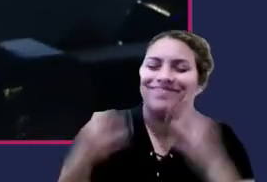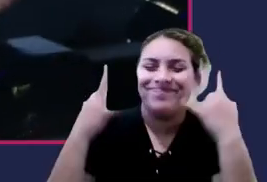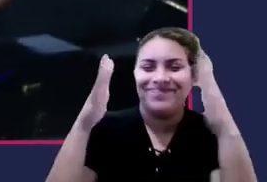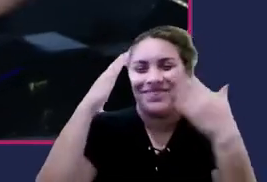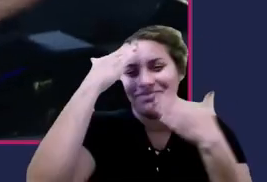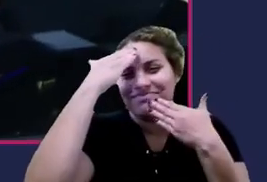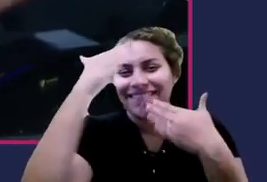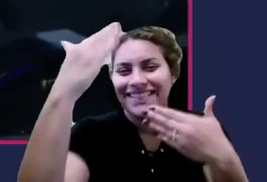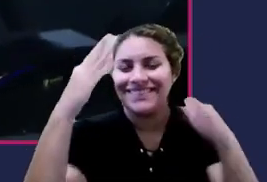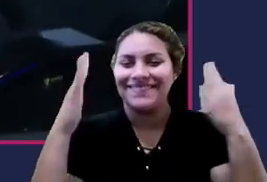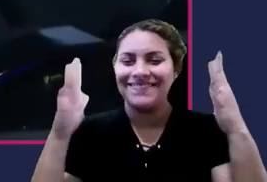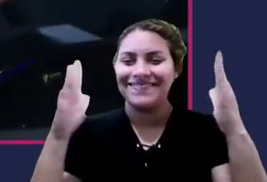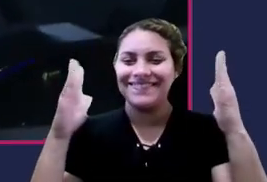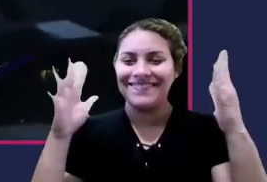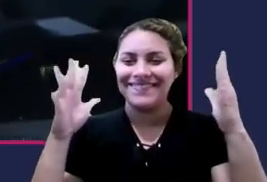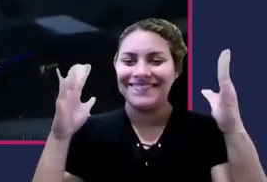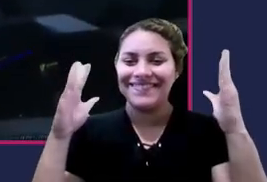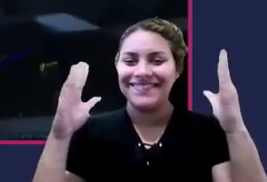Thank you.